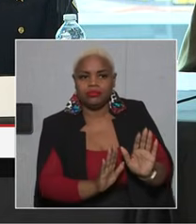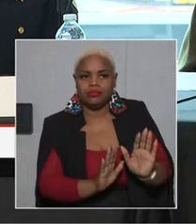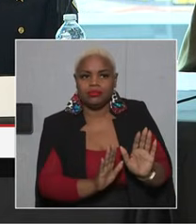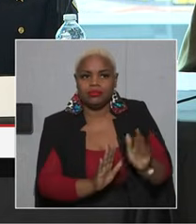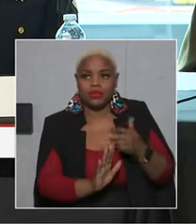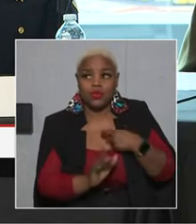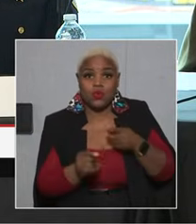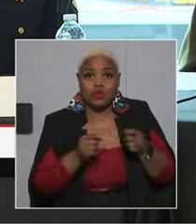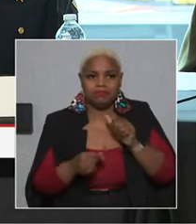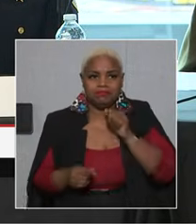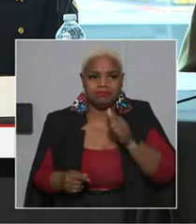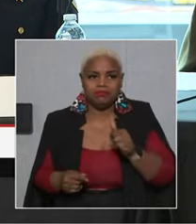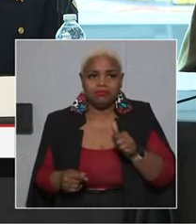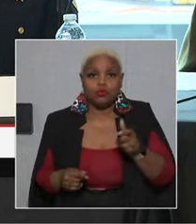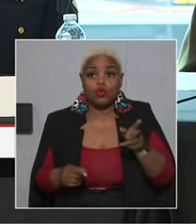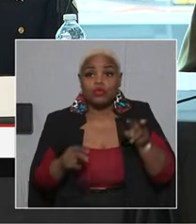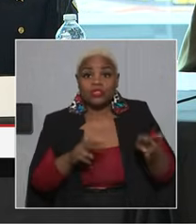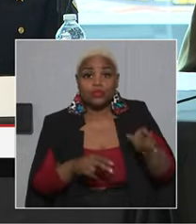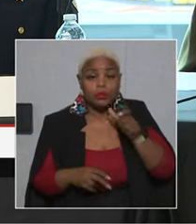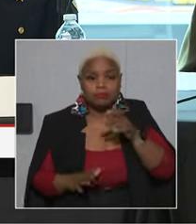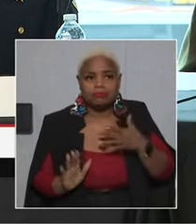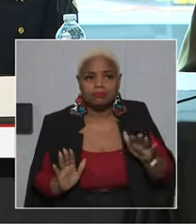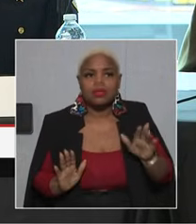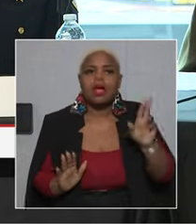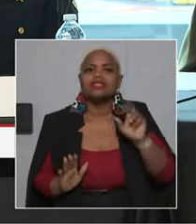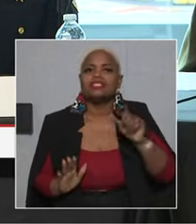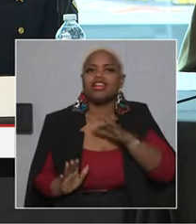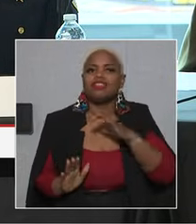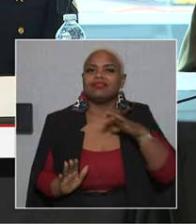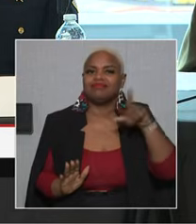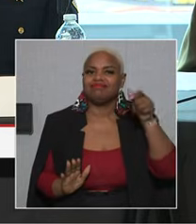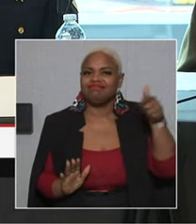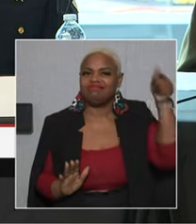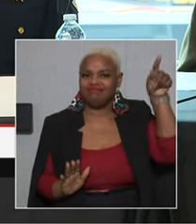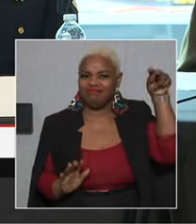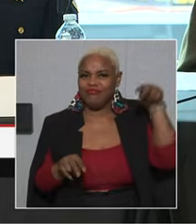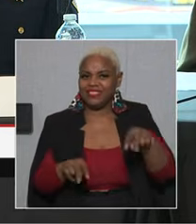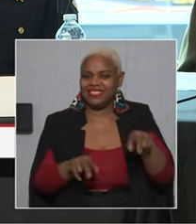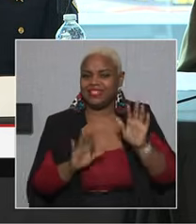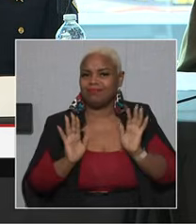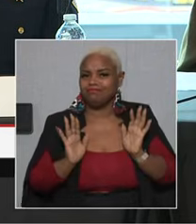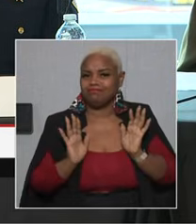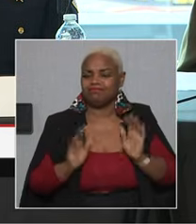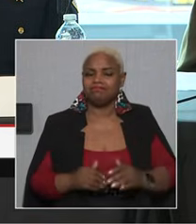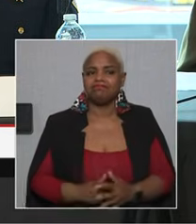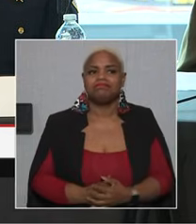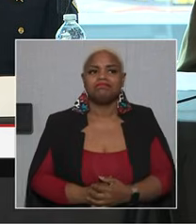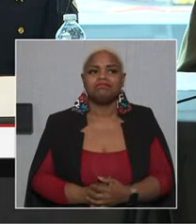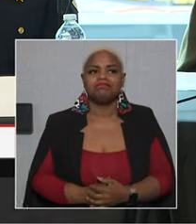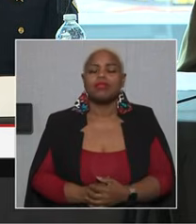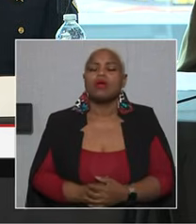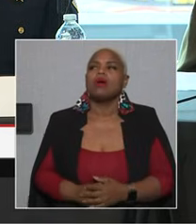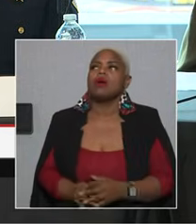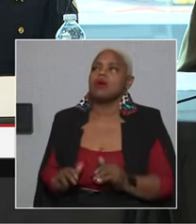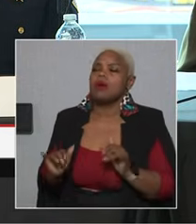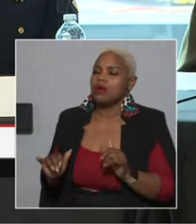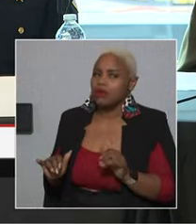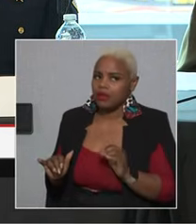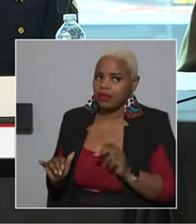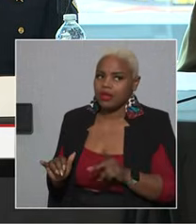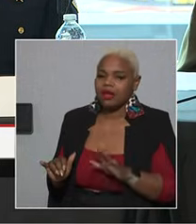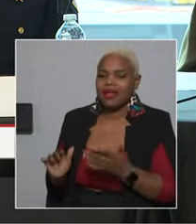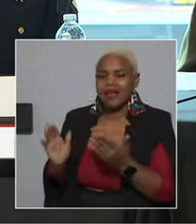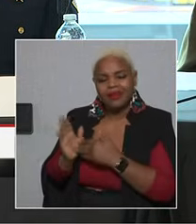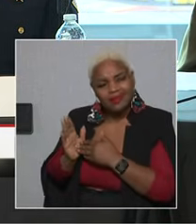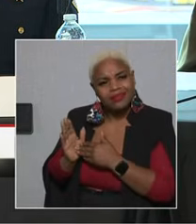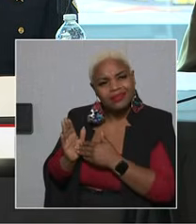Congress of the United States. All right, so in terms of that, Mayor, again, Mm-hmm. and I'm approaching this as a reporter, just for